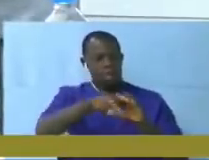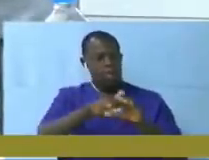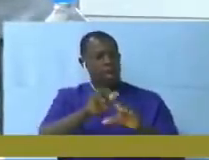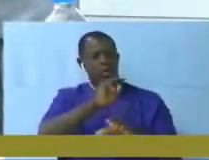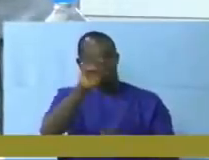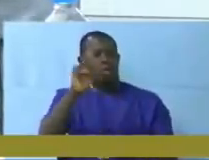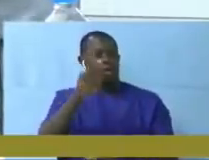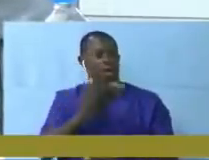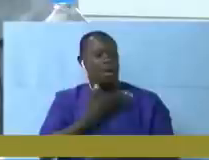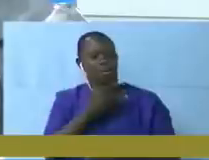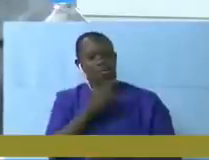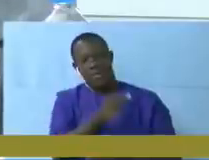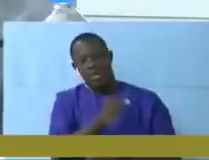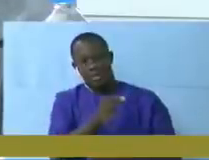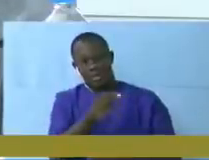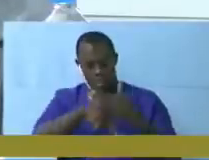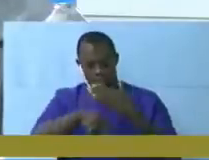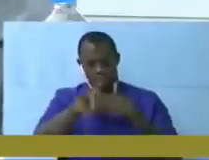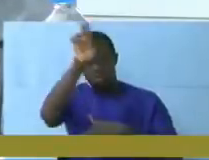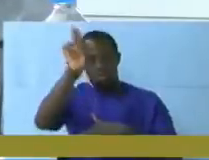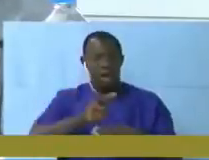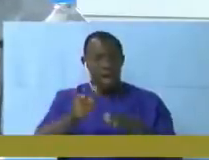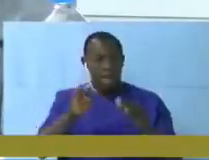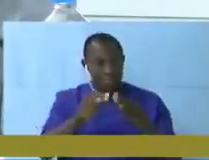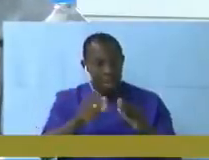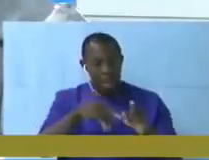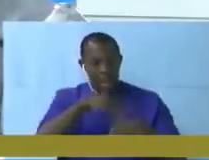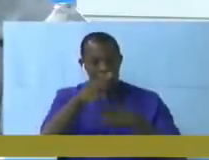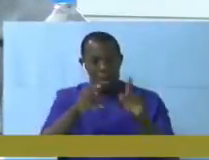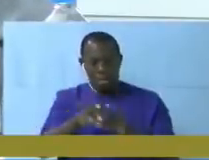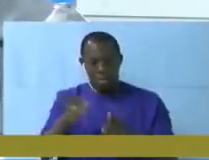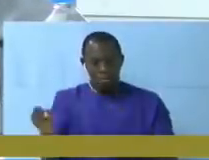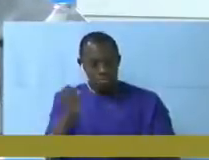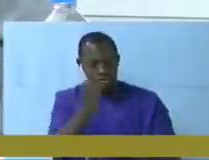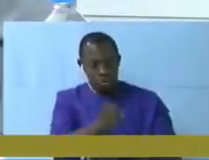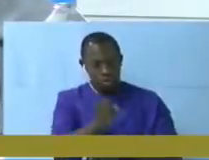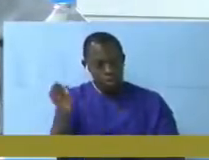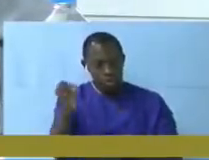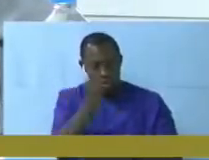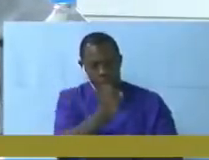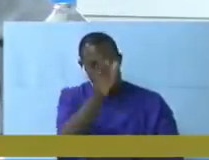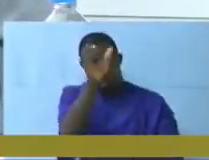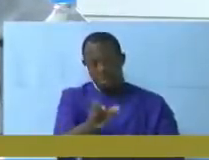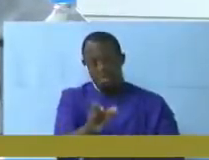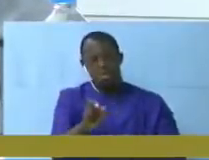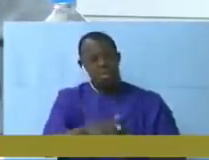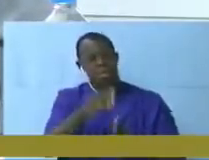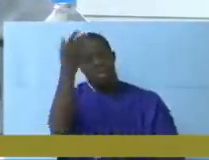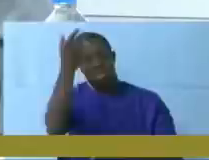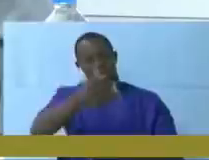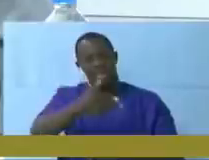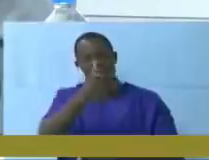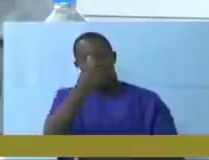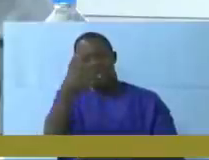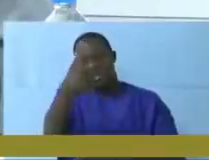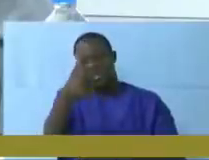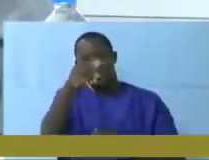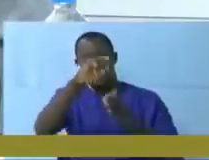of parliament. Negi député yi nak lu dem ci juroom ben fukki six yi ñaar fukki yi liñ ci xelaton